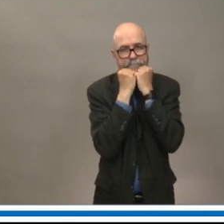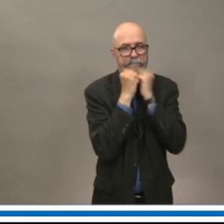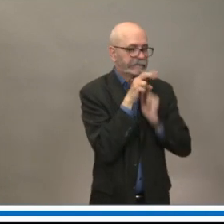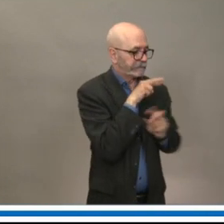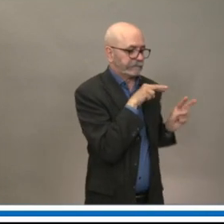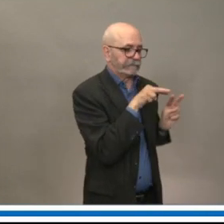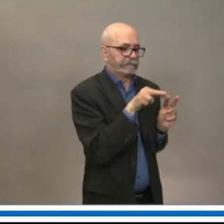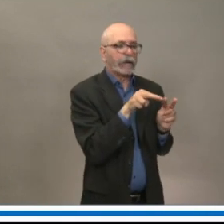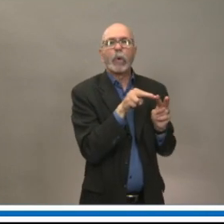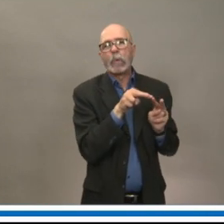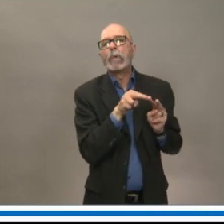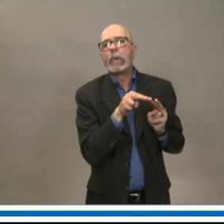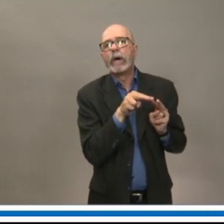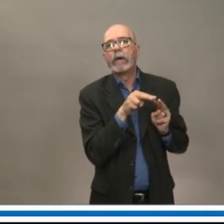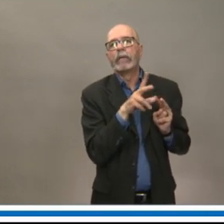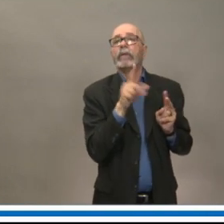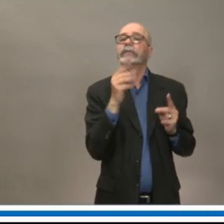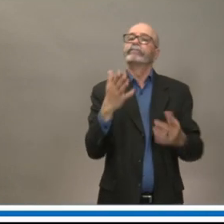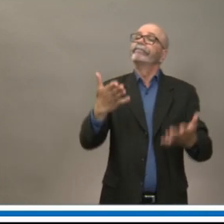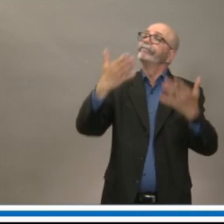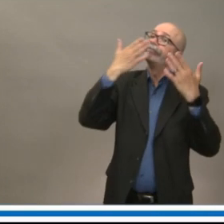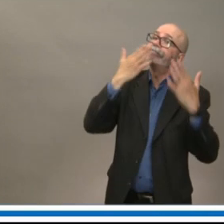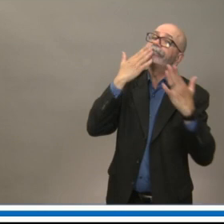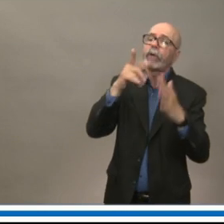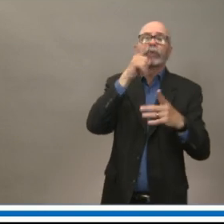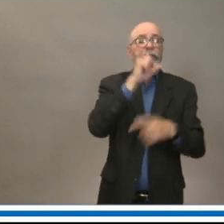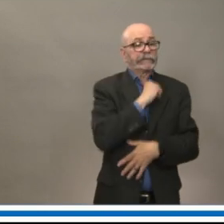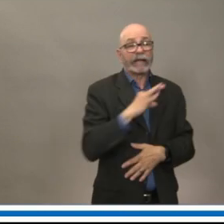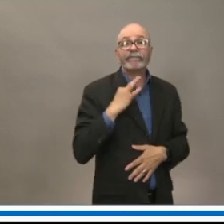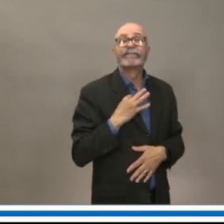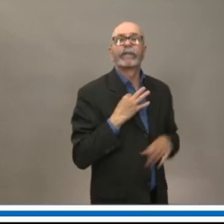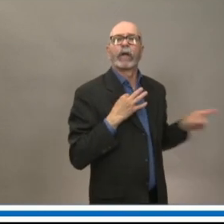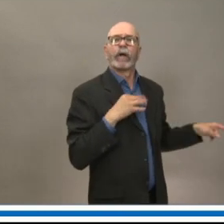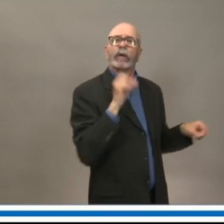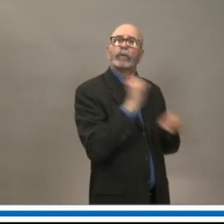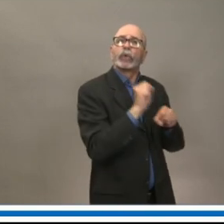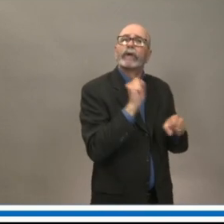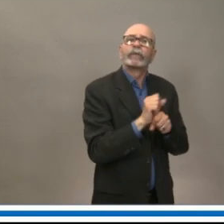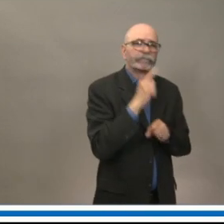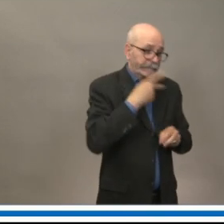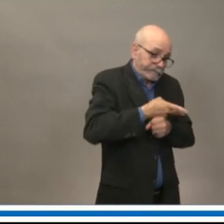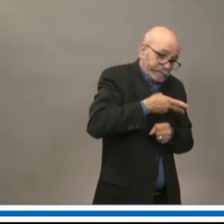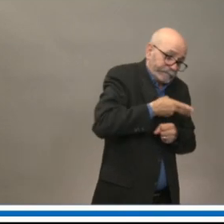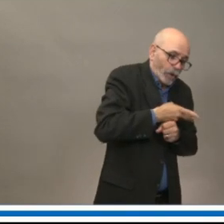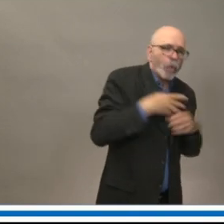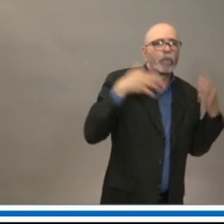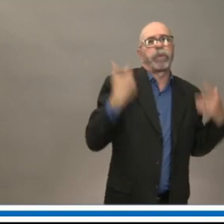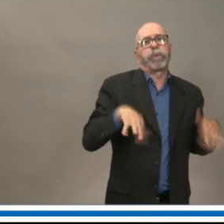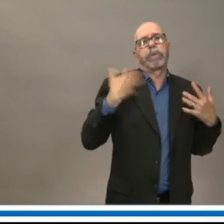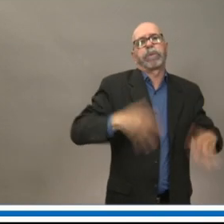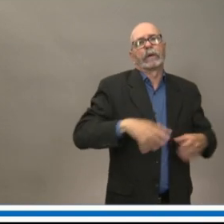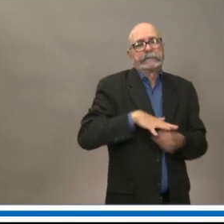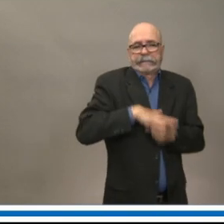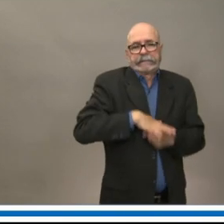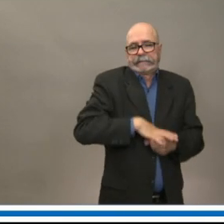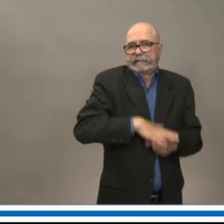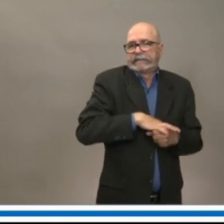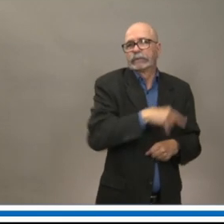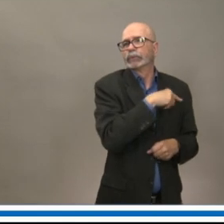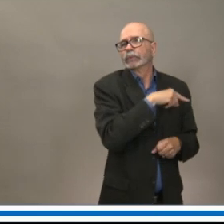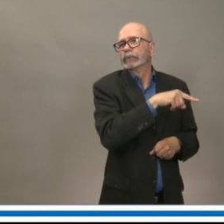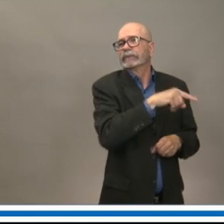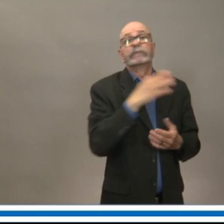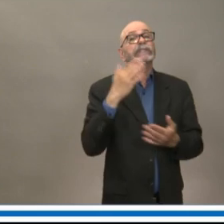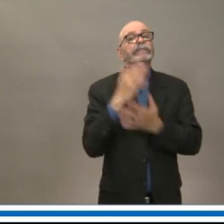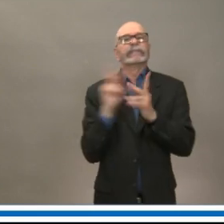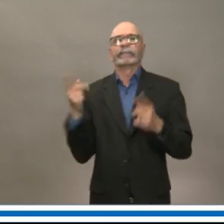the operators and the staff who work in our nursing homes across the province and care for our loved ones. Oftentimes, they view them as their own family.